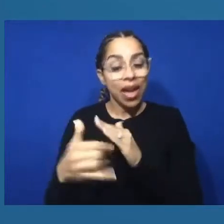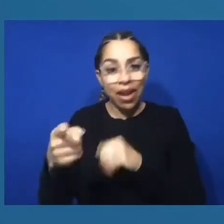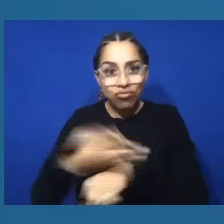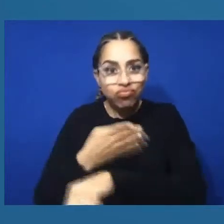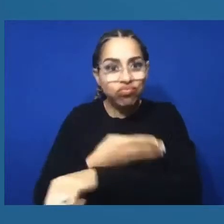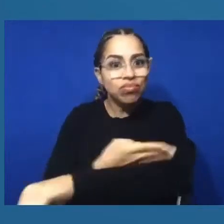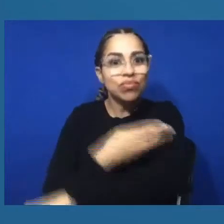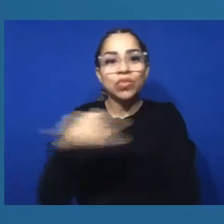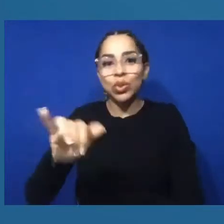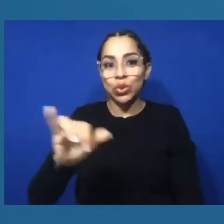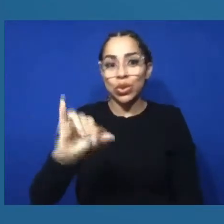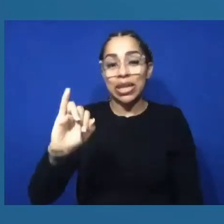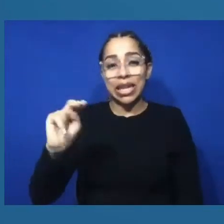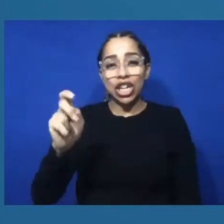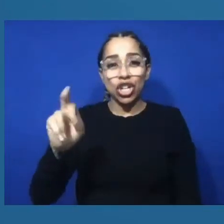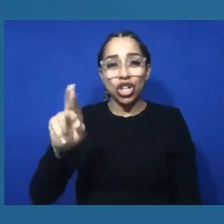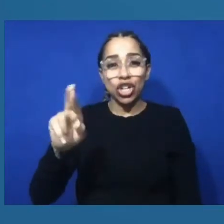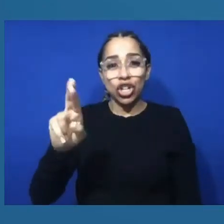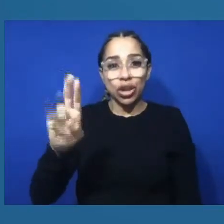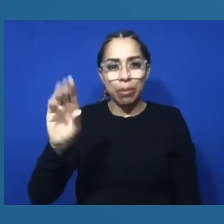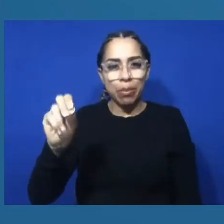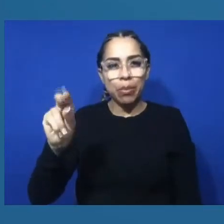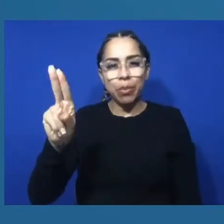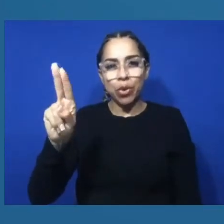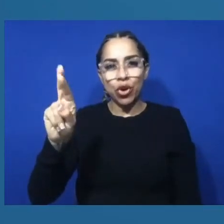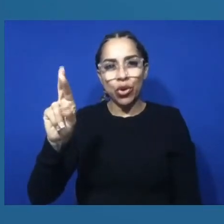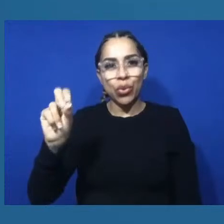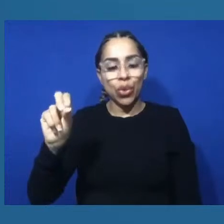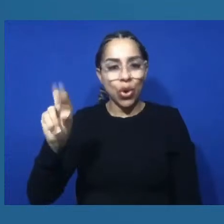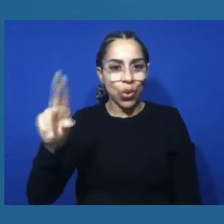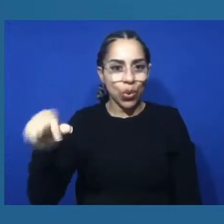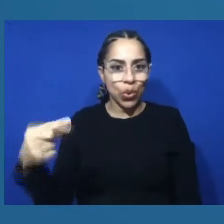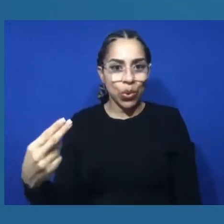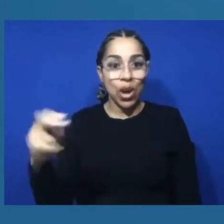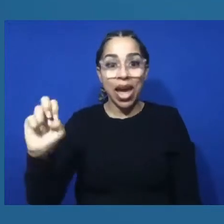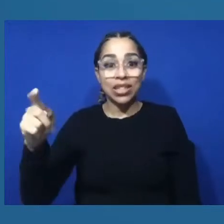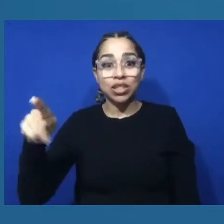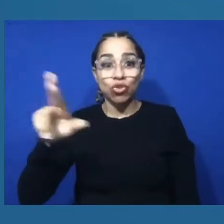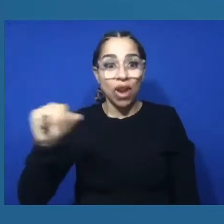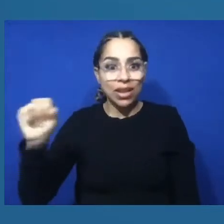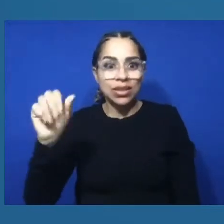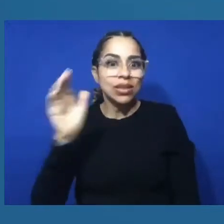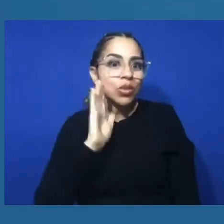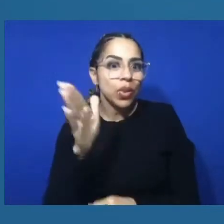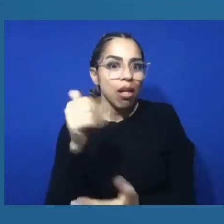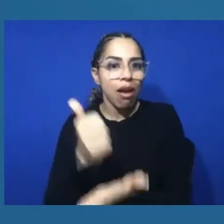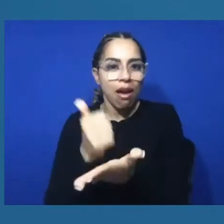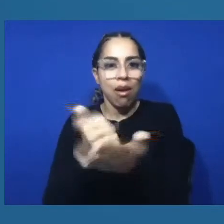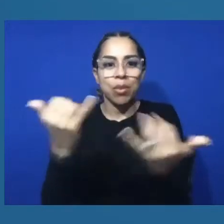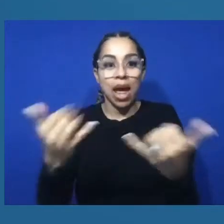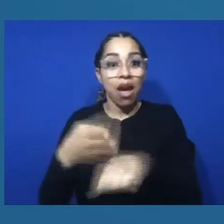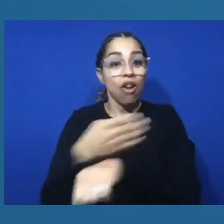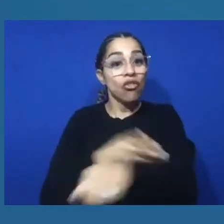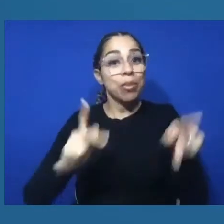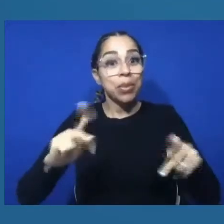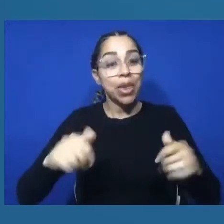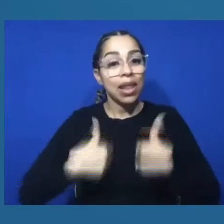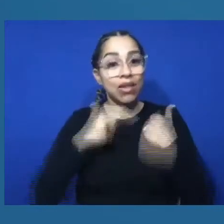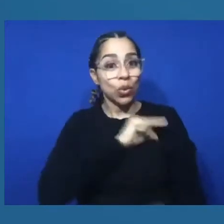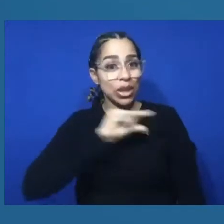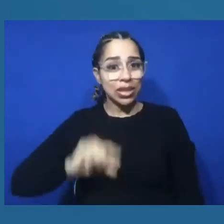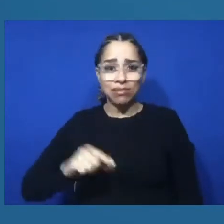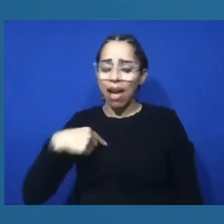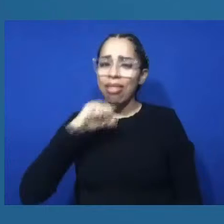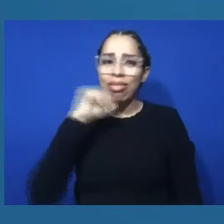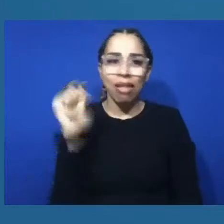game changer for people who live in Brooklyn and in Queens. So I'm excited about this. I love these infrastructure projects, and they're all